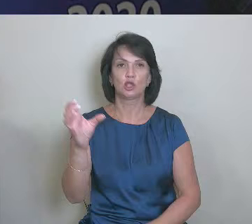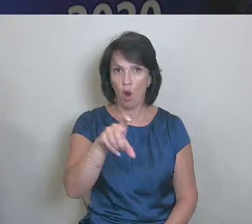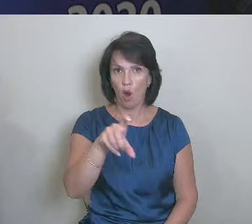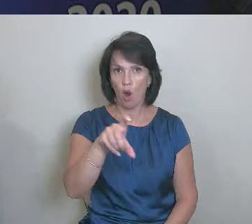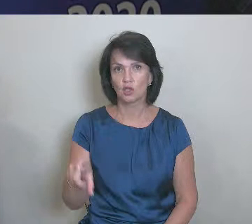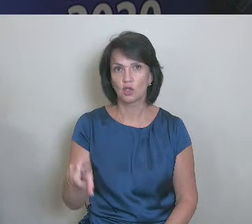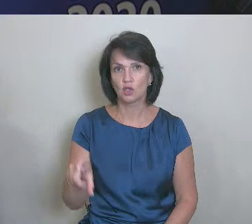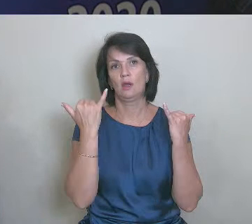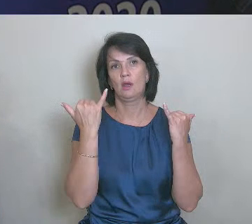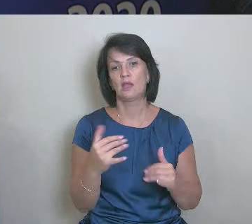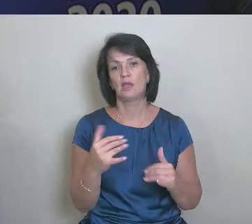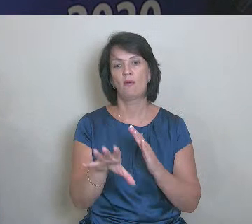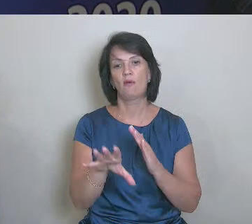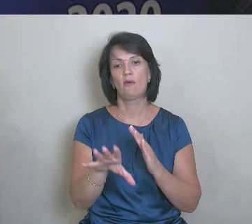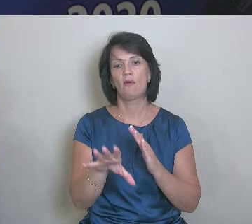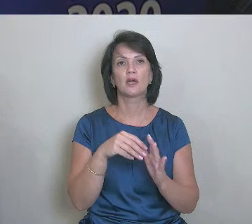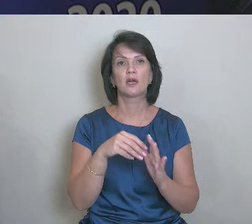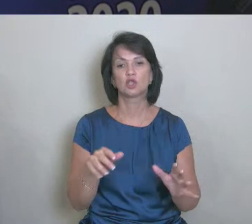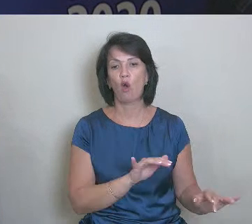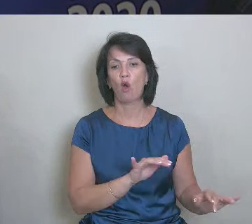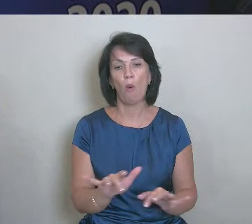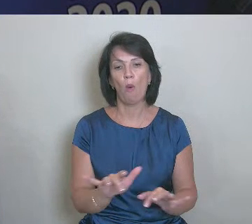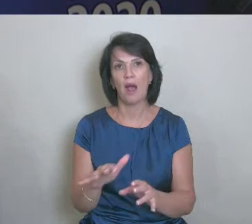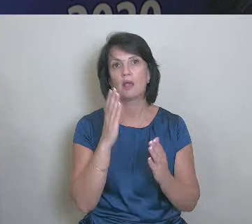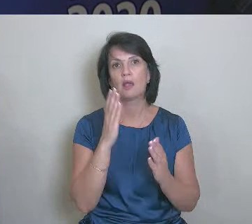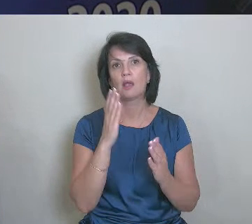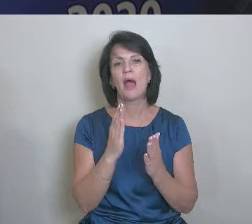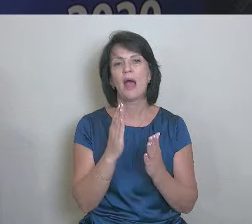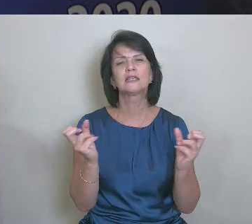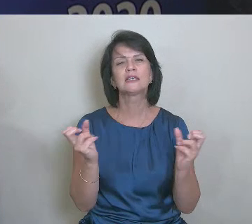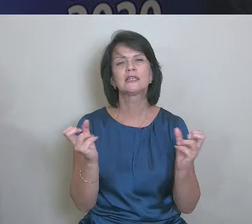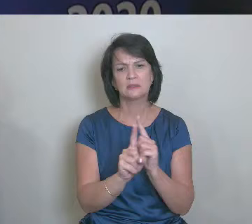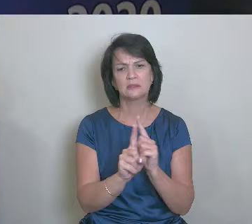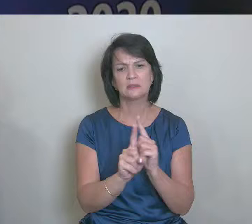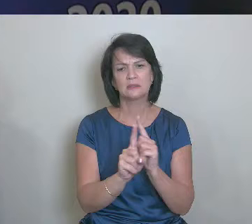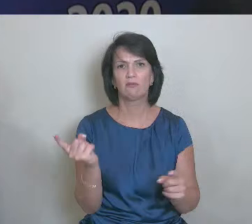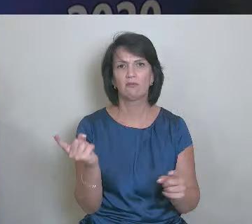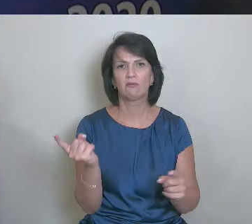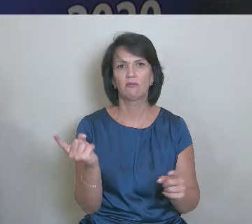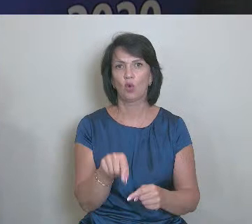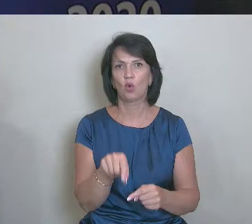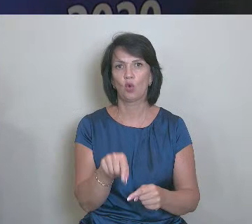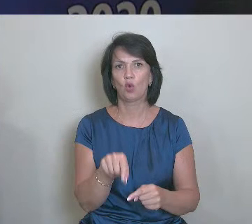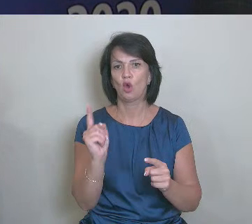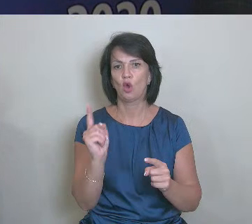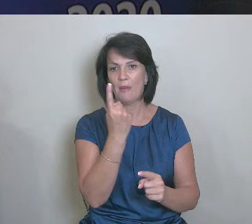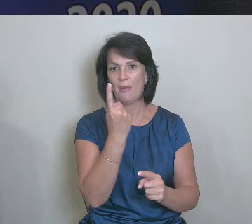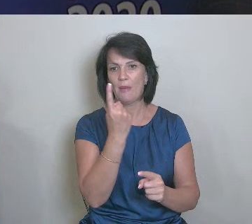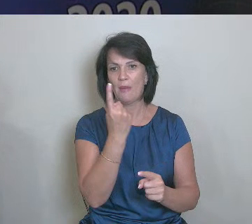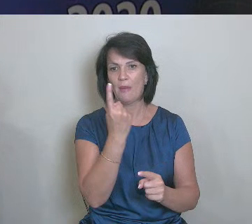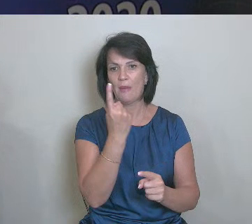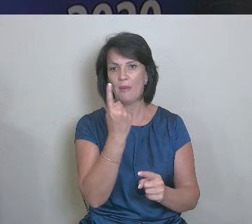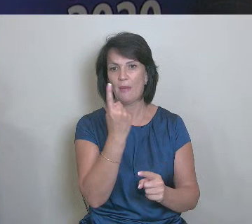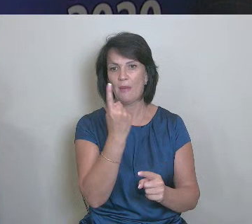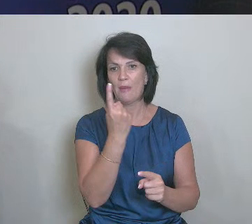audience, good afternoon. This election campaign has some